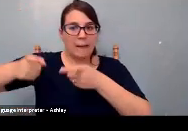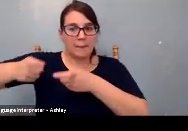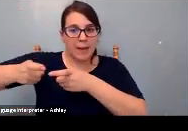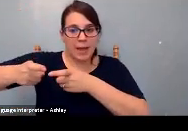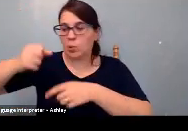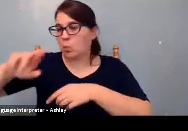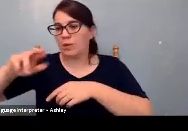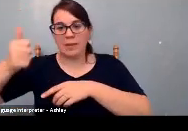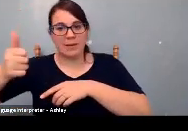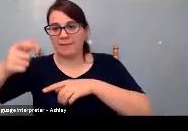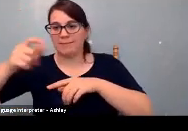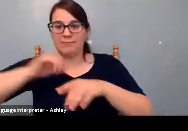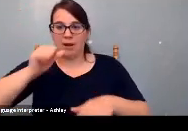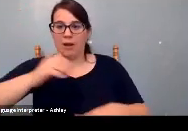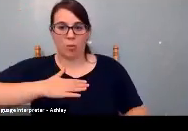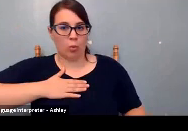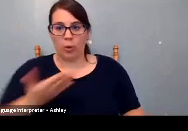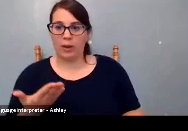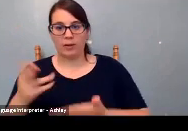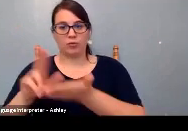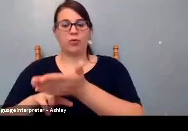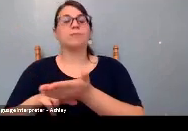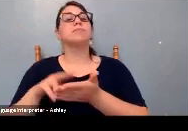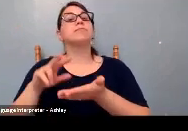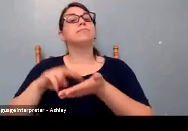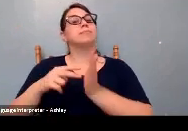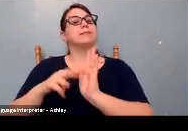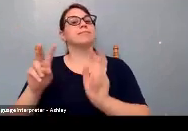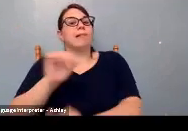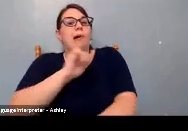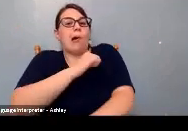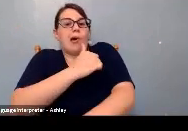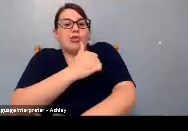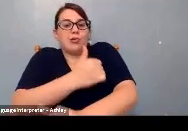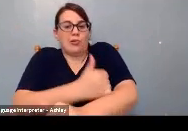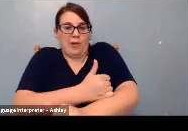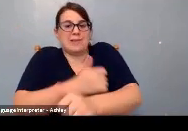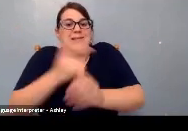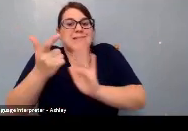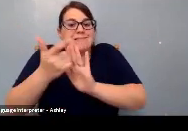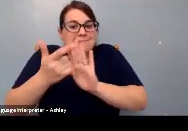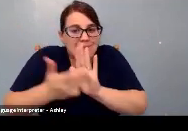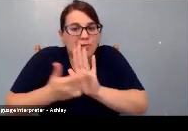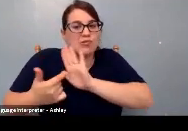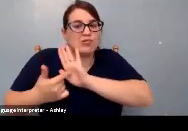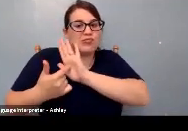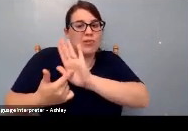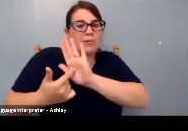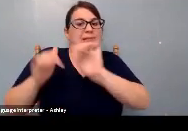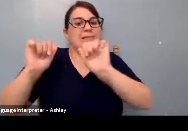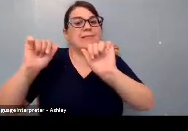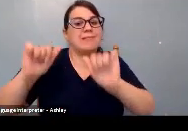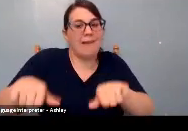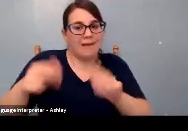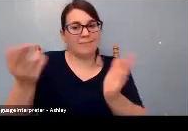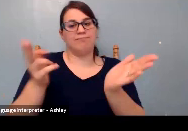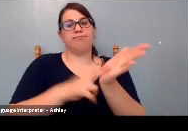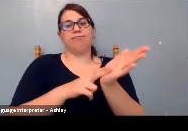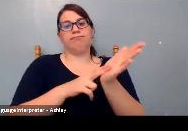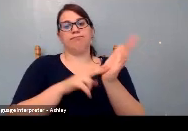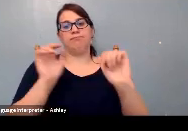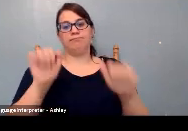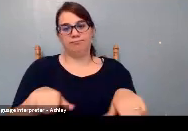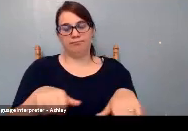account, the Act allows for the authorized legal representative to do so. And the authorized legal